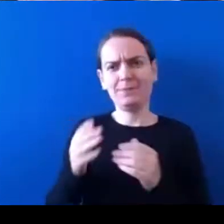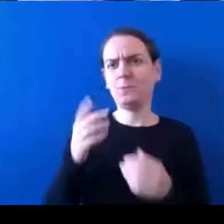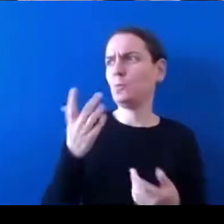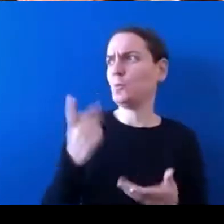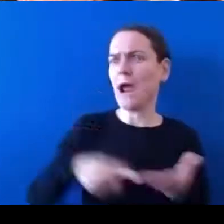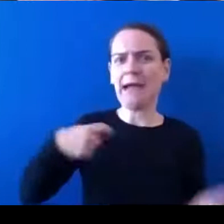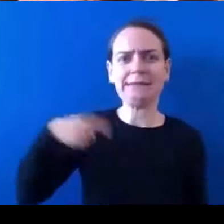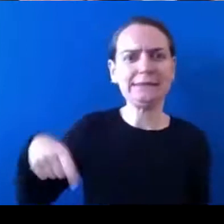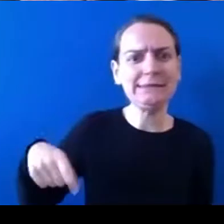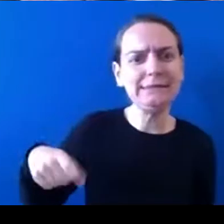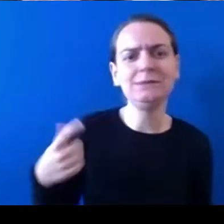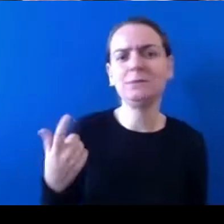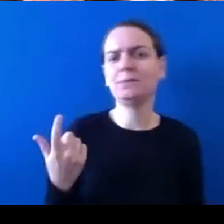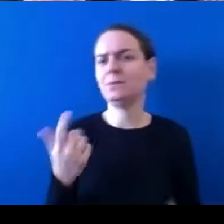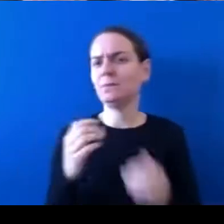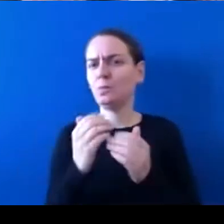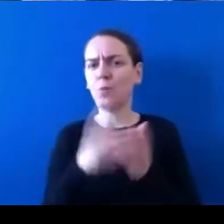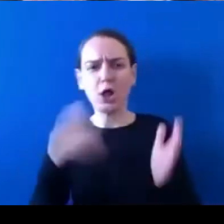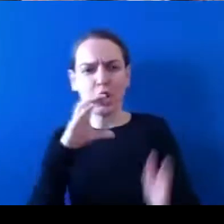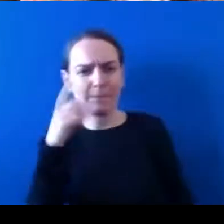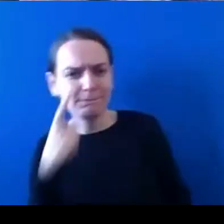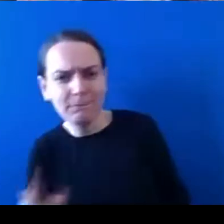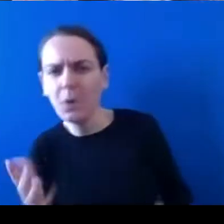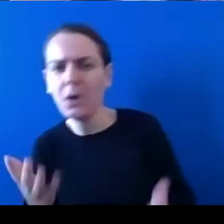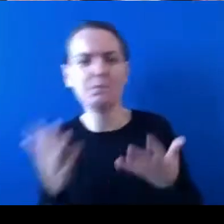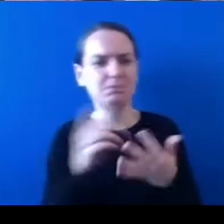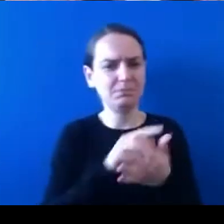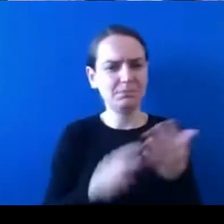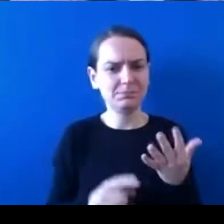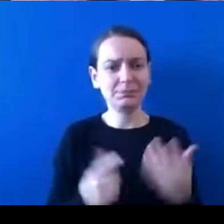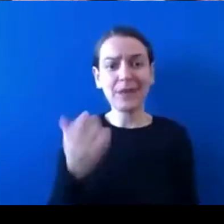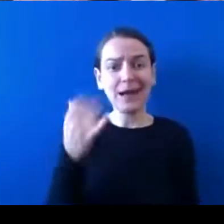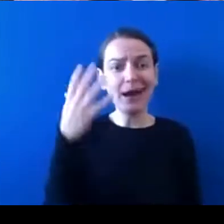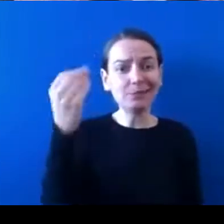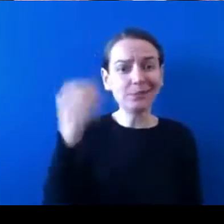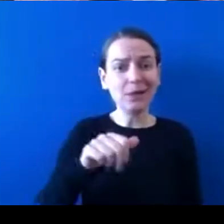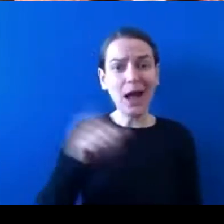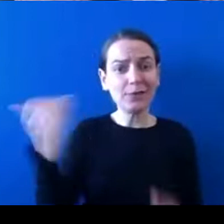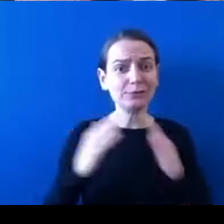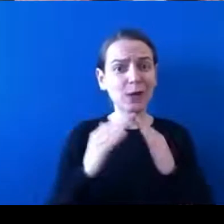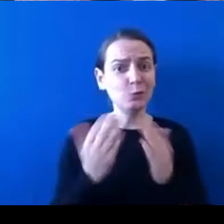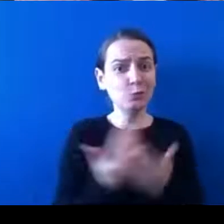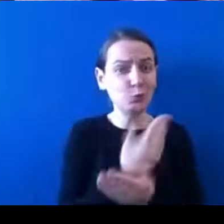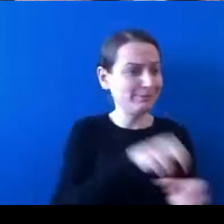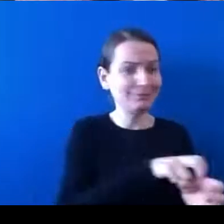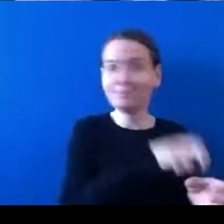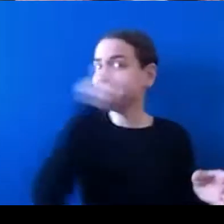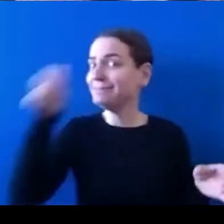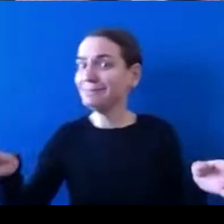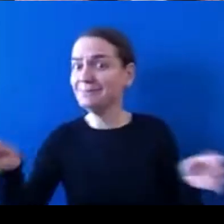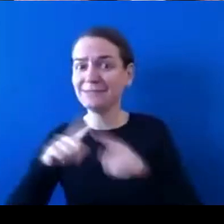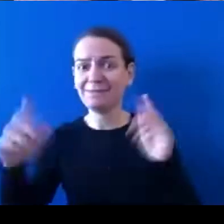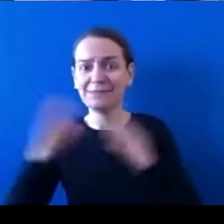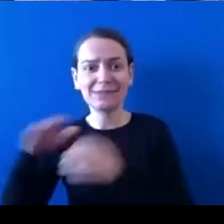that does and practice on that transit system. As in most cases, they will be using transit in